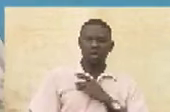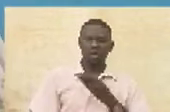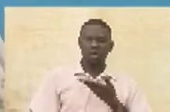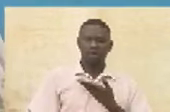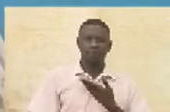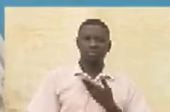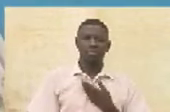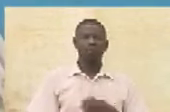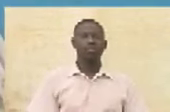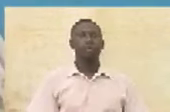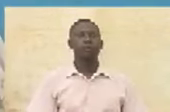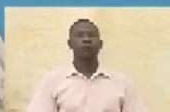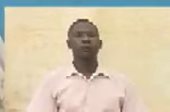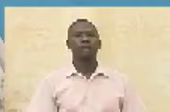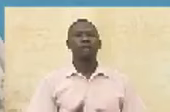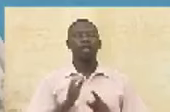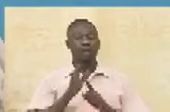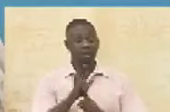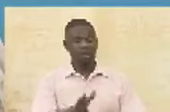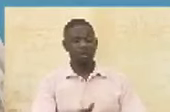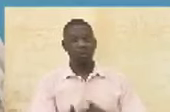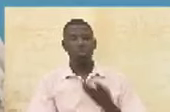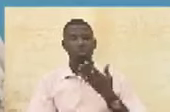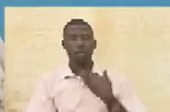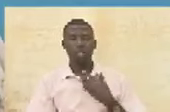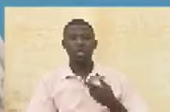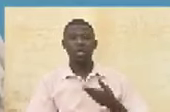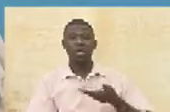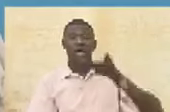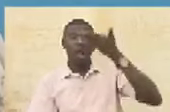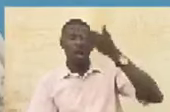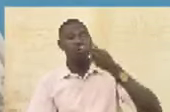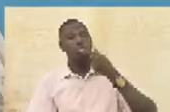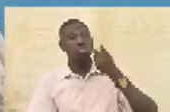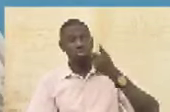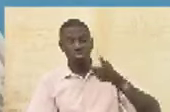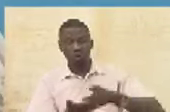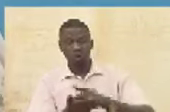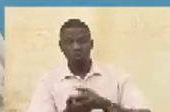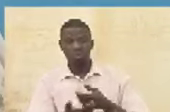When the high blood attacked me,